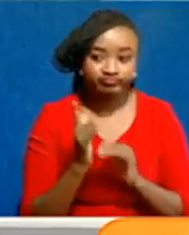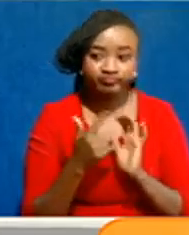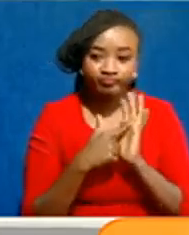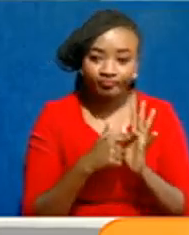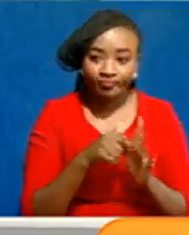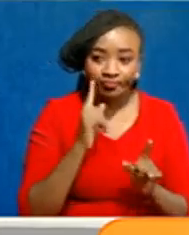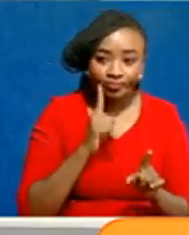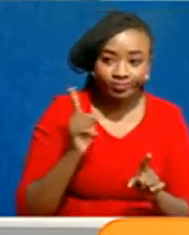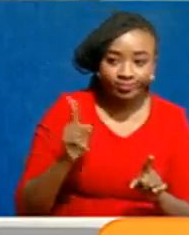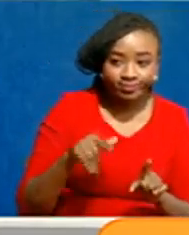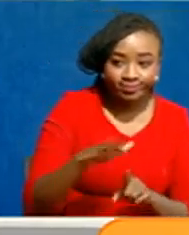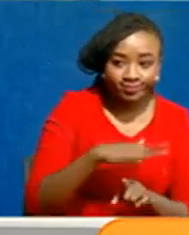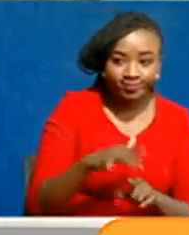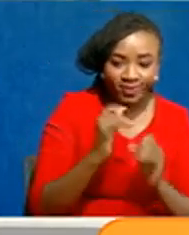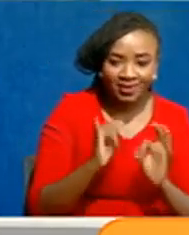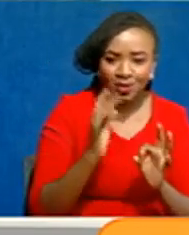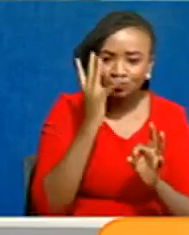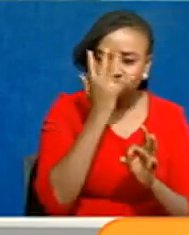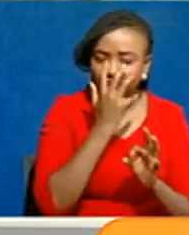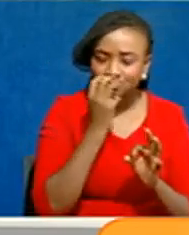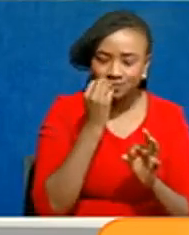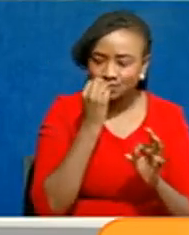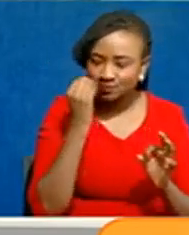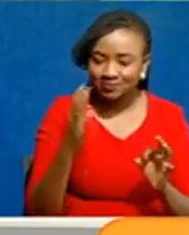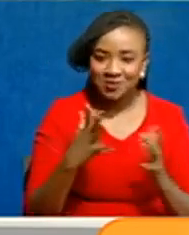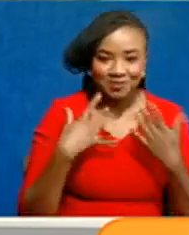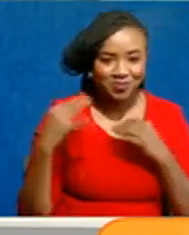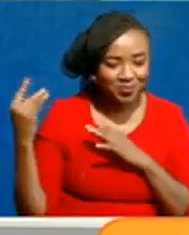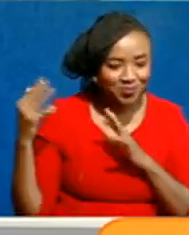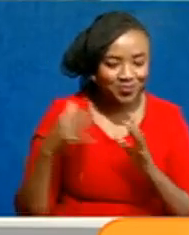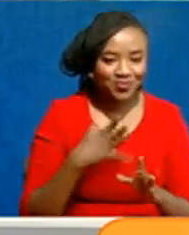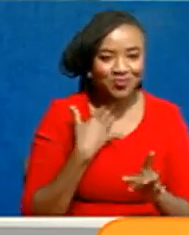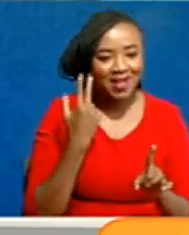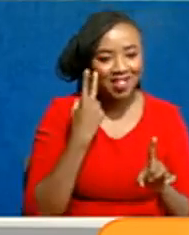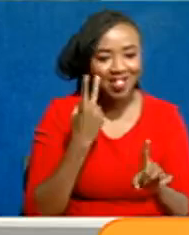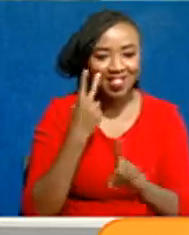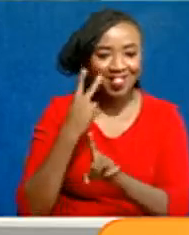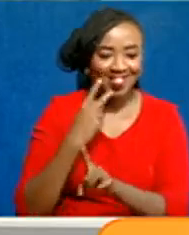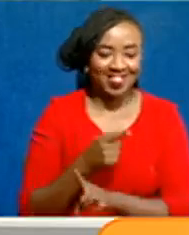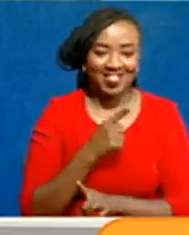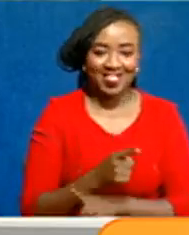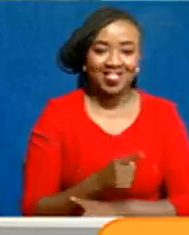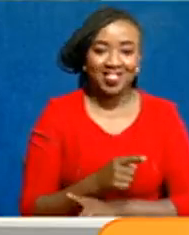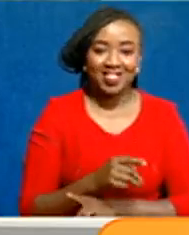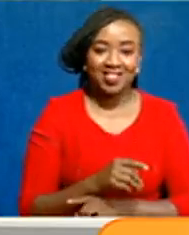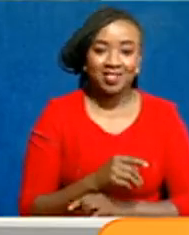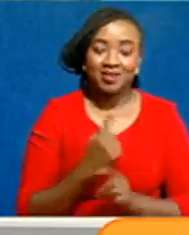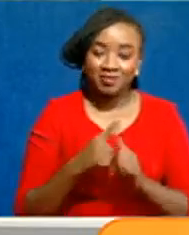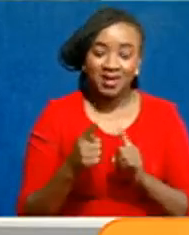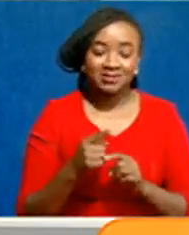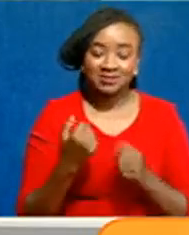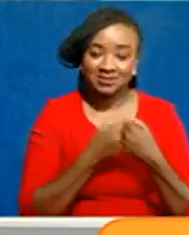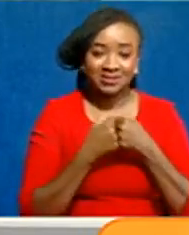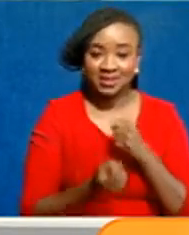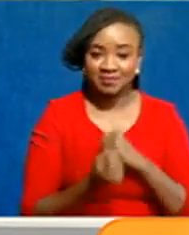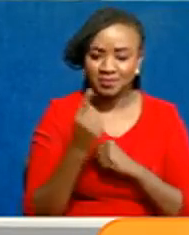coral structure has become a centerpiece and a popular local tourist attraction, flourishing with marine creatures despite facing a major setback